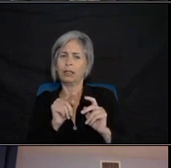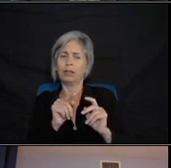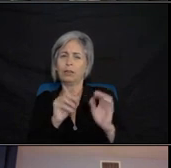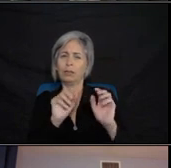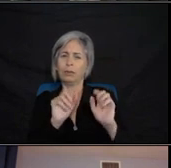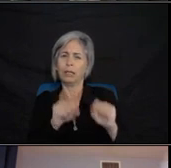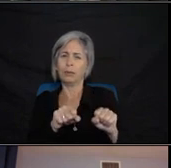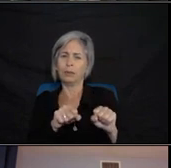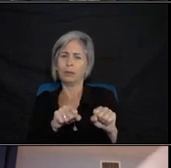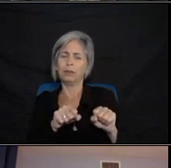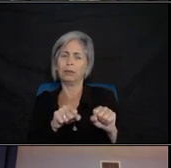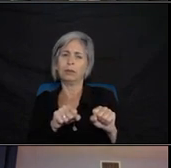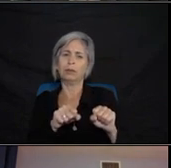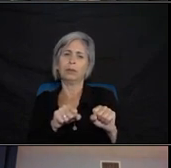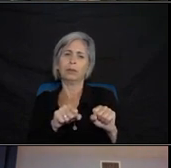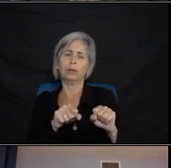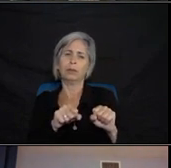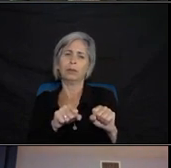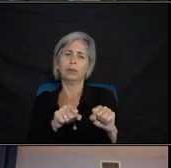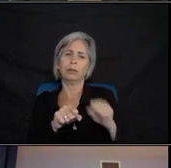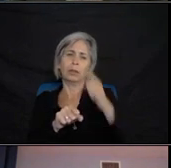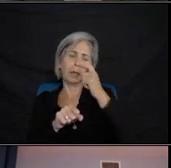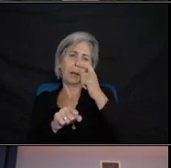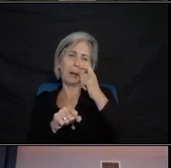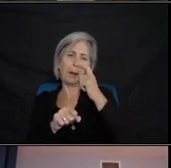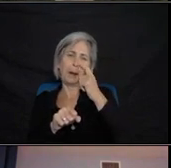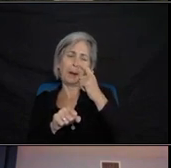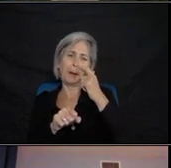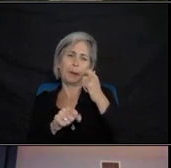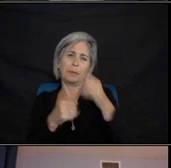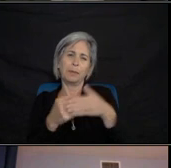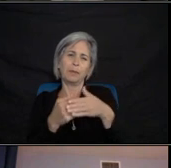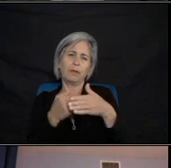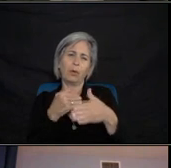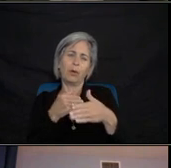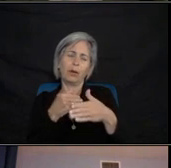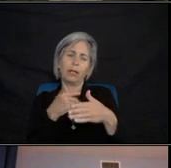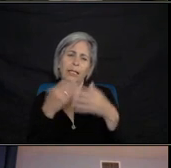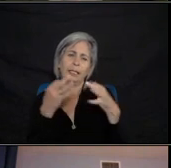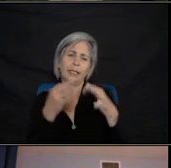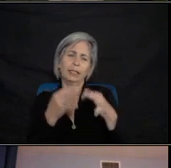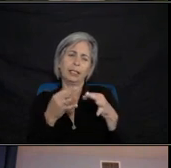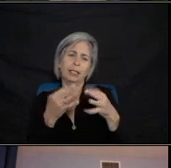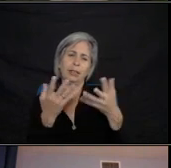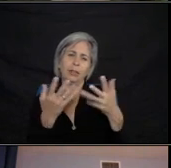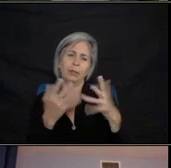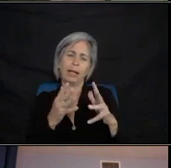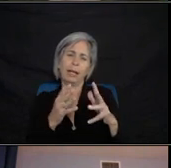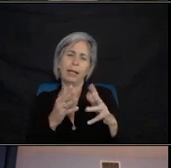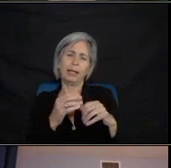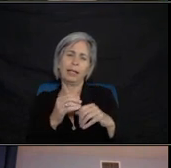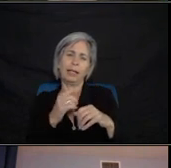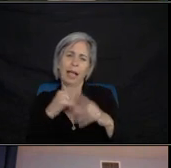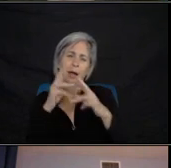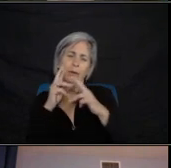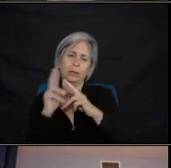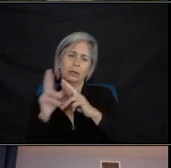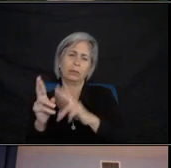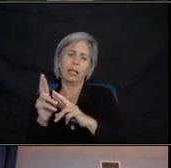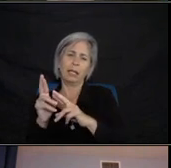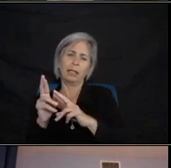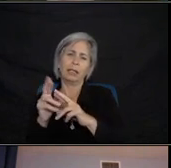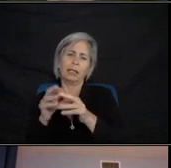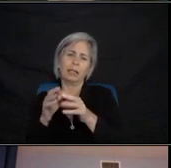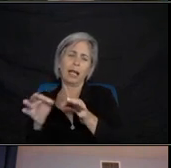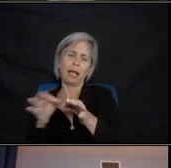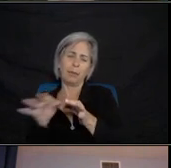to speak with how they felt about this land being sold before, and a decision has already been made to sell the land, and I respect what their comments